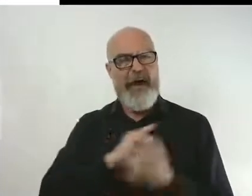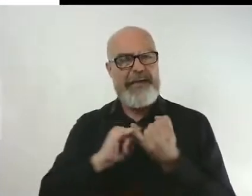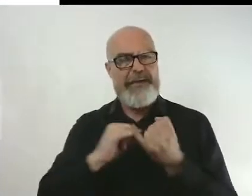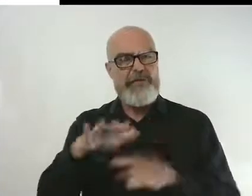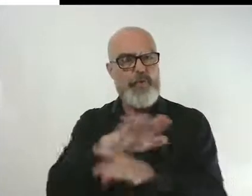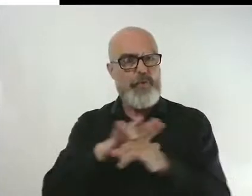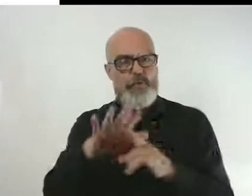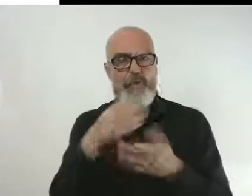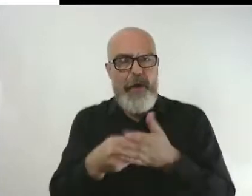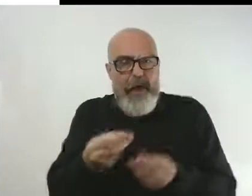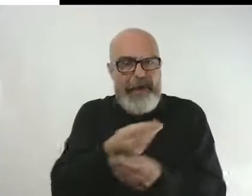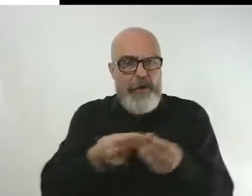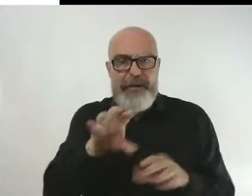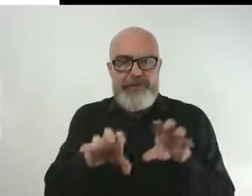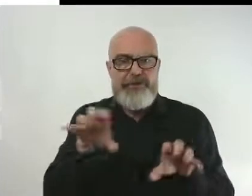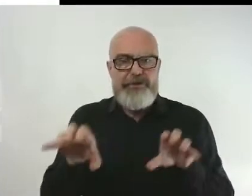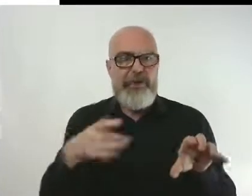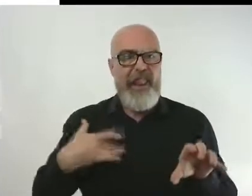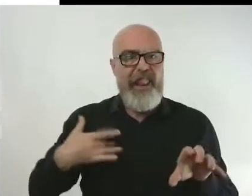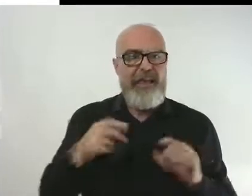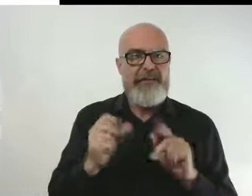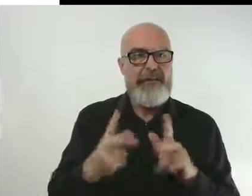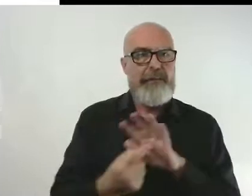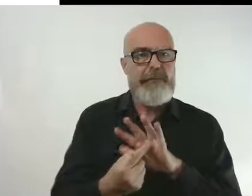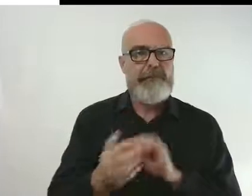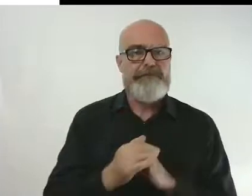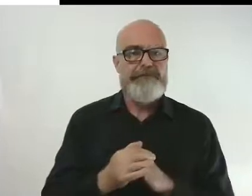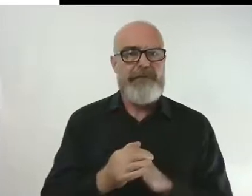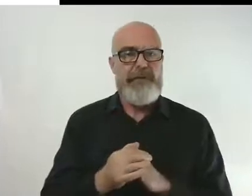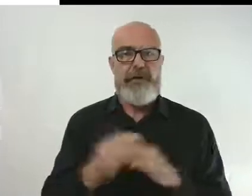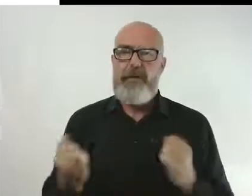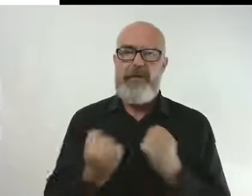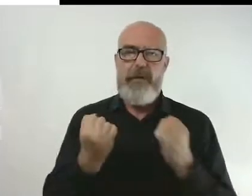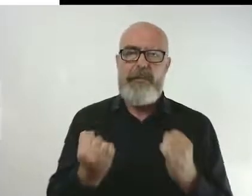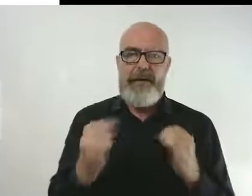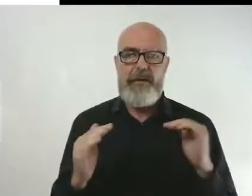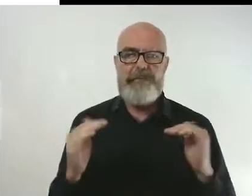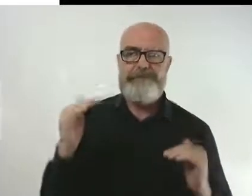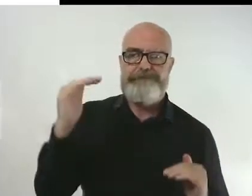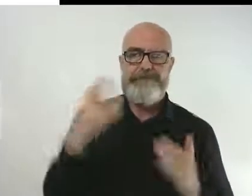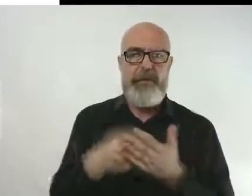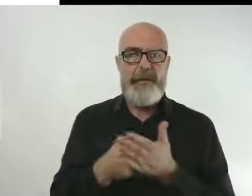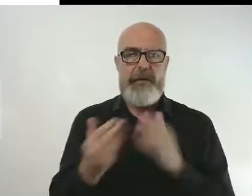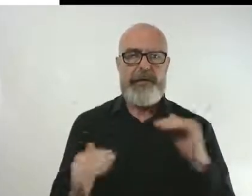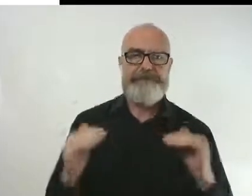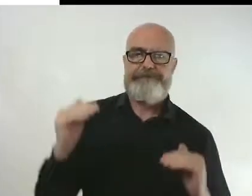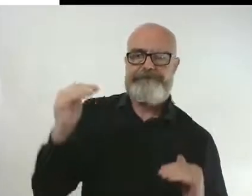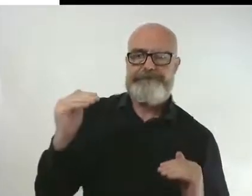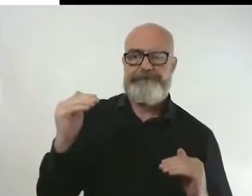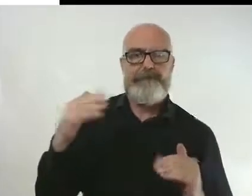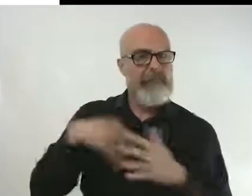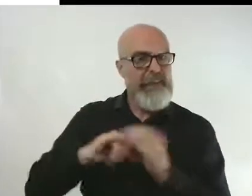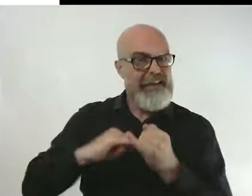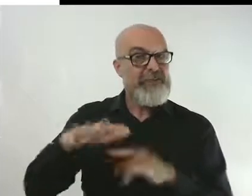First, I will explain why socioeconomic position and lifestyle matter. The unequal distribution of